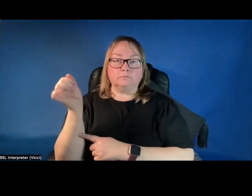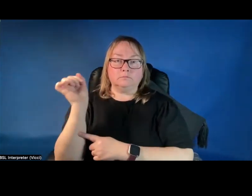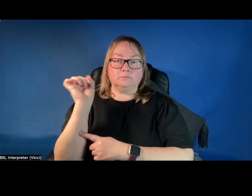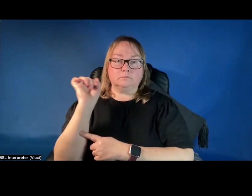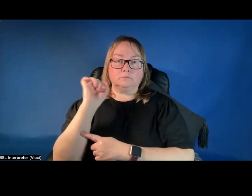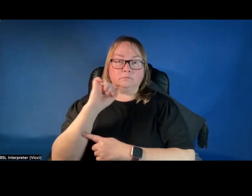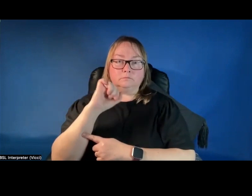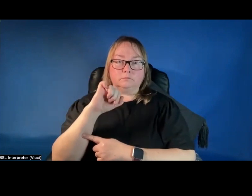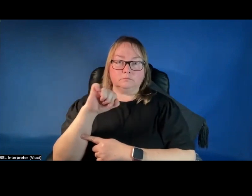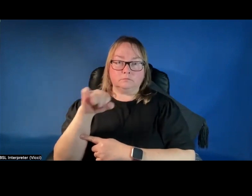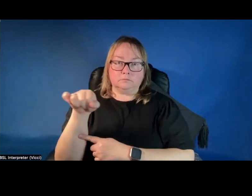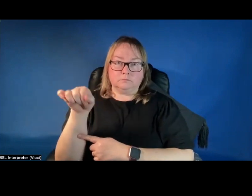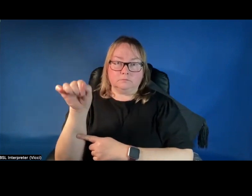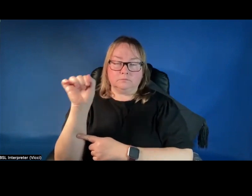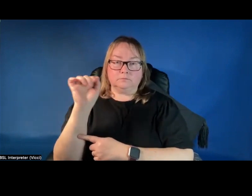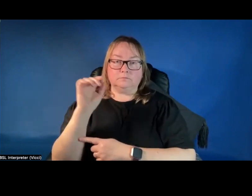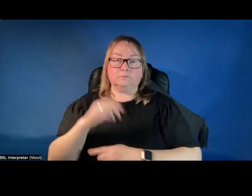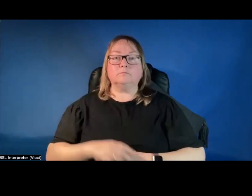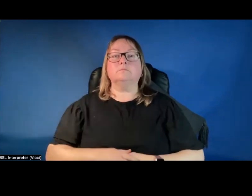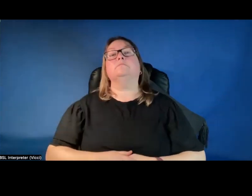And one final deep breath.